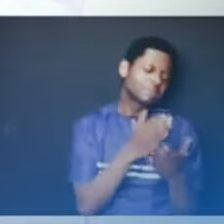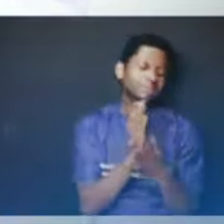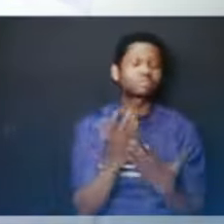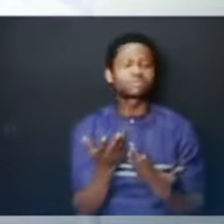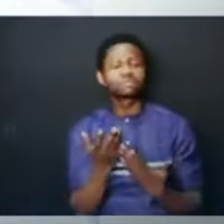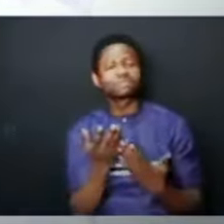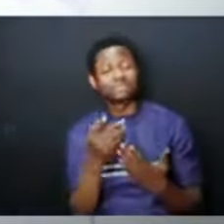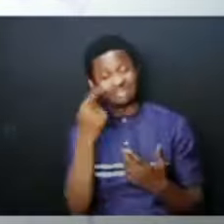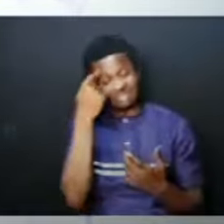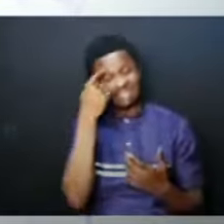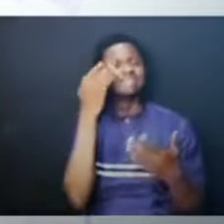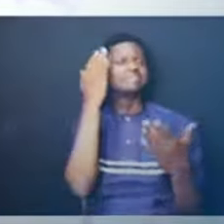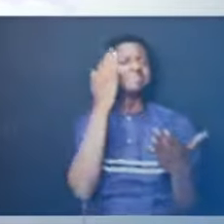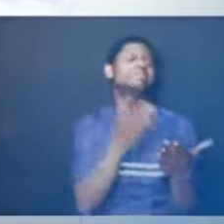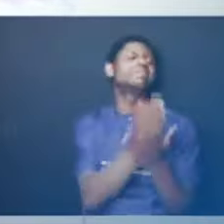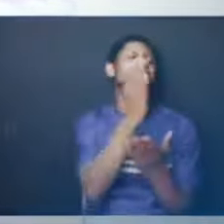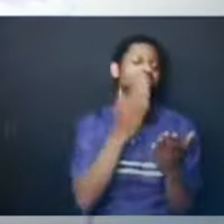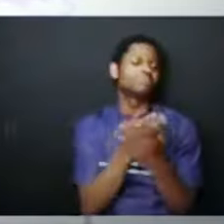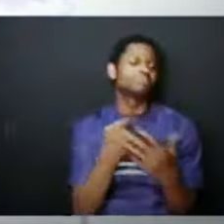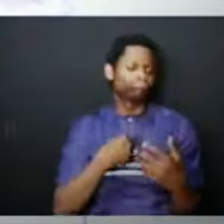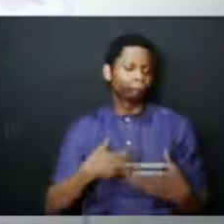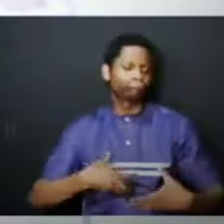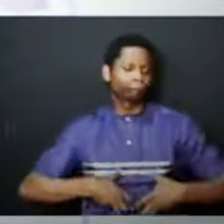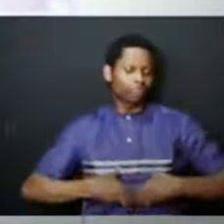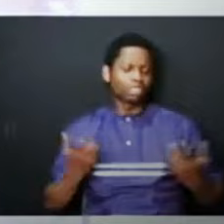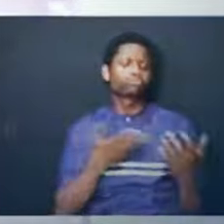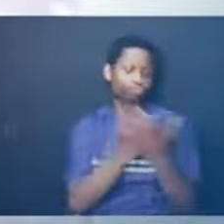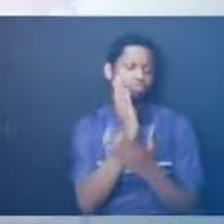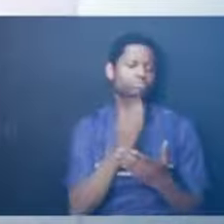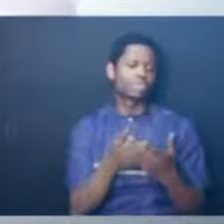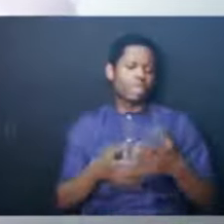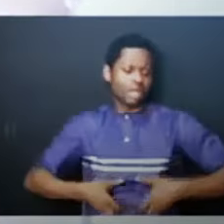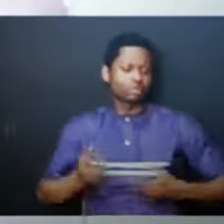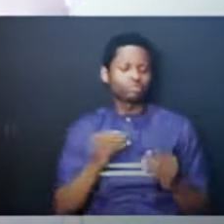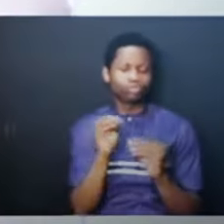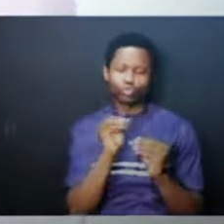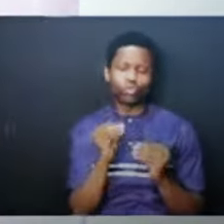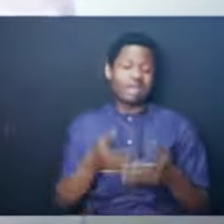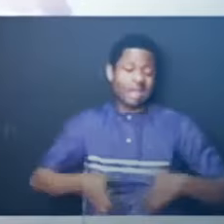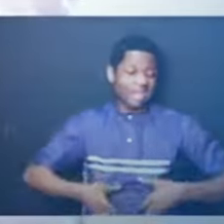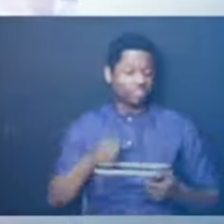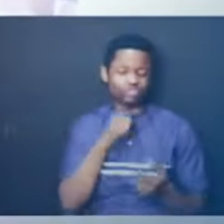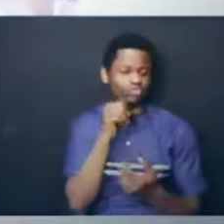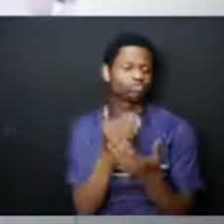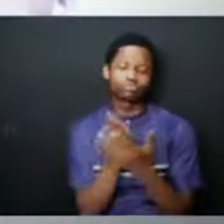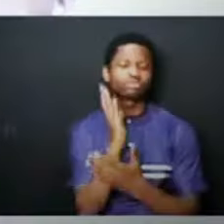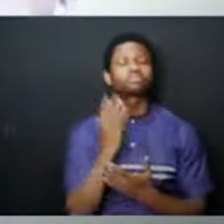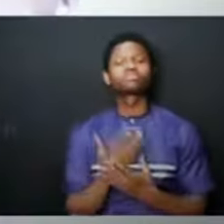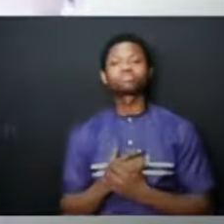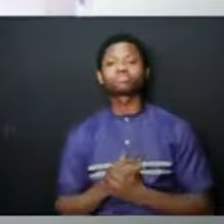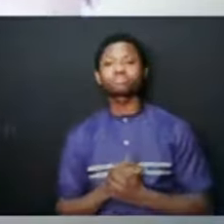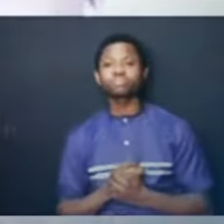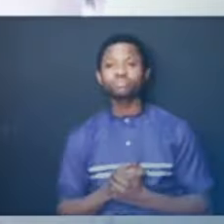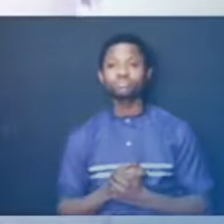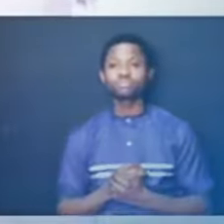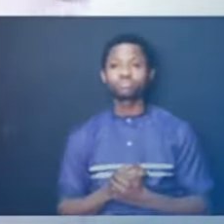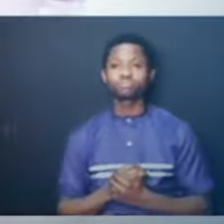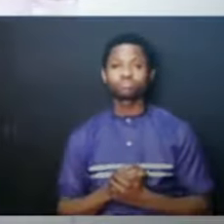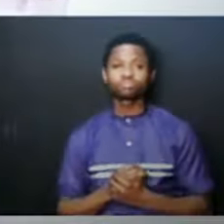as a justified anger. A person may think